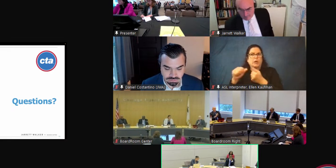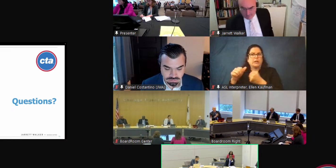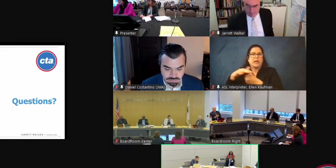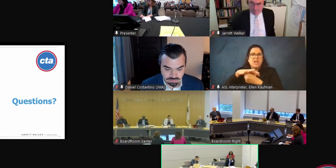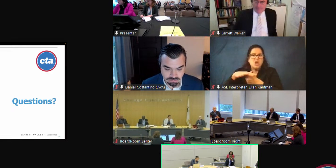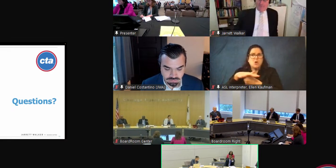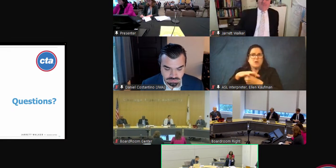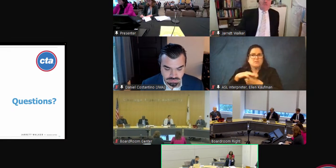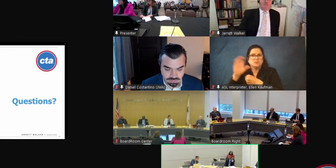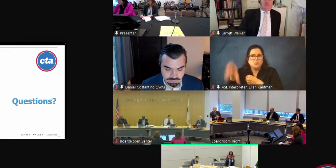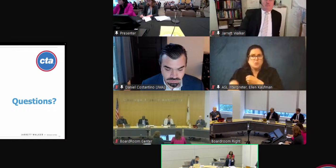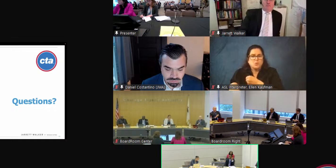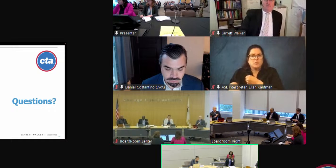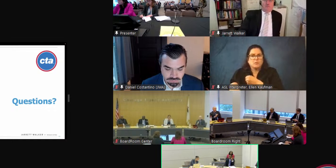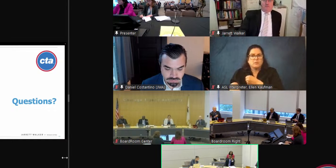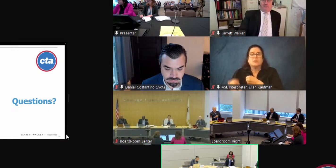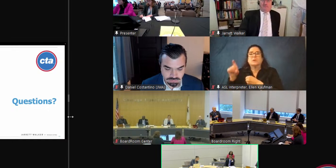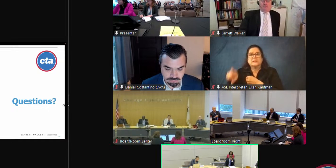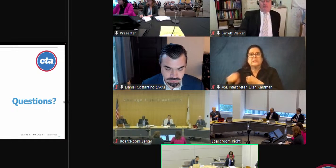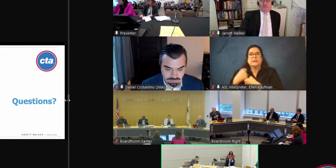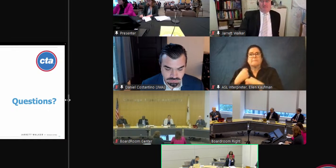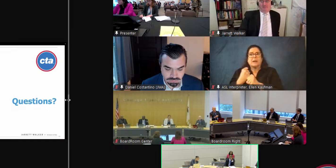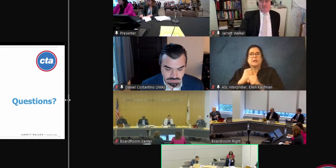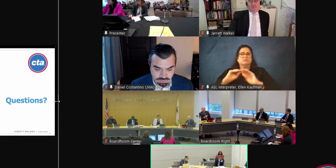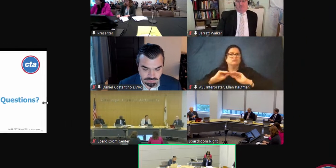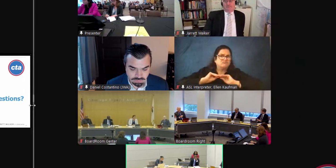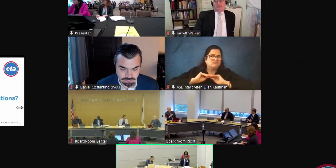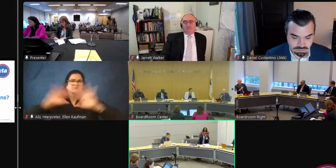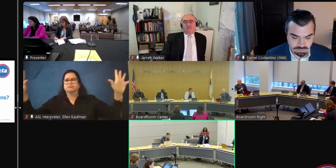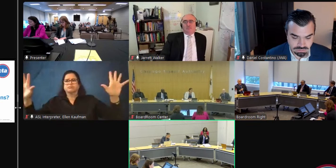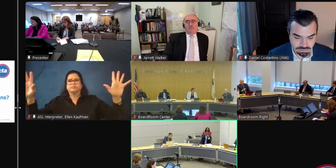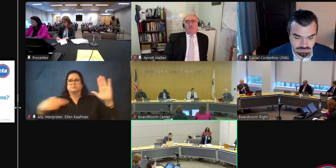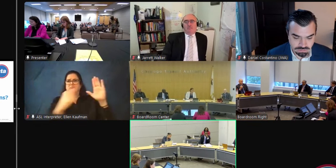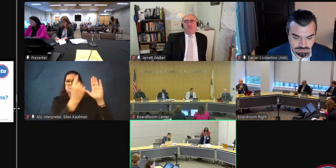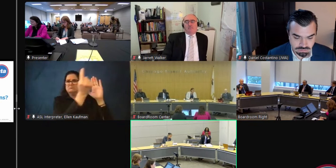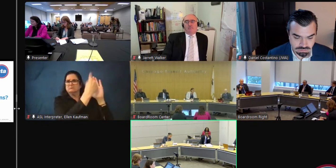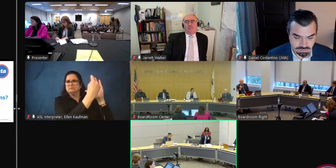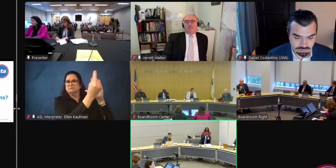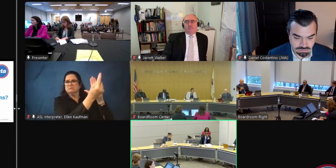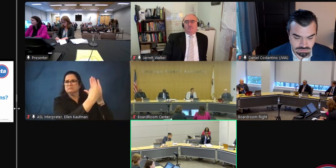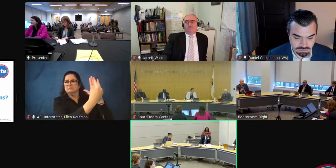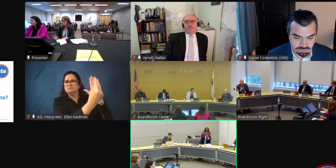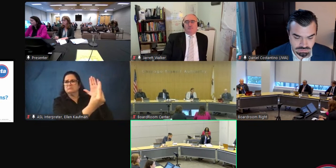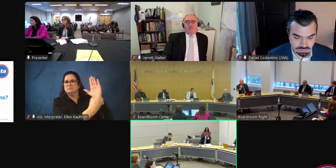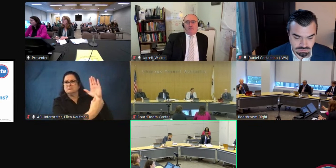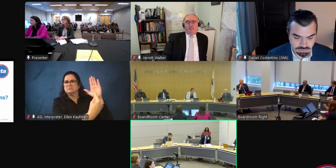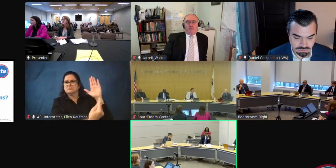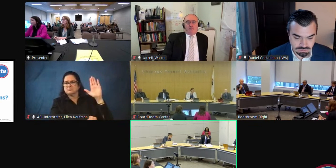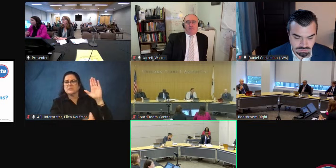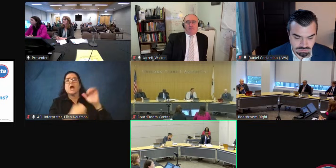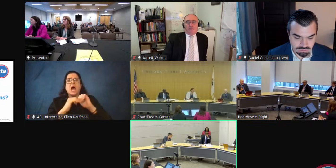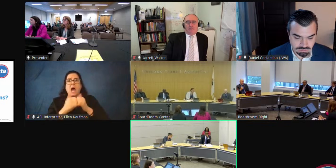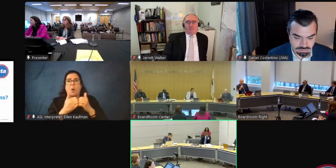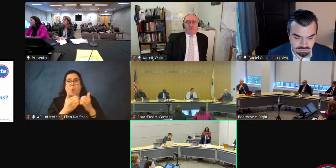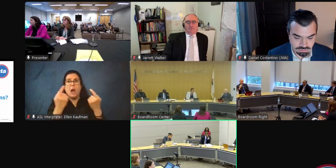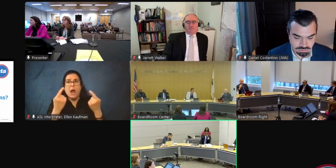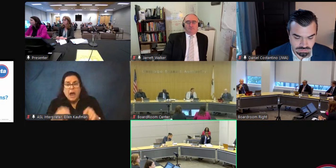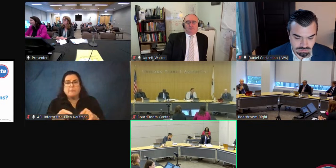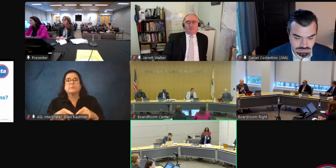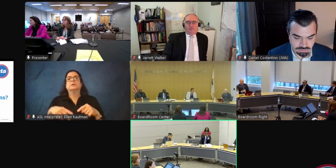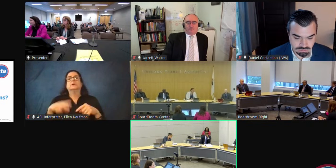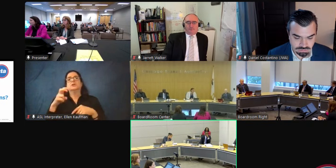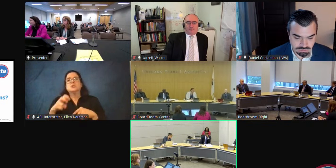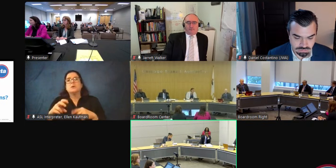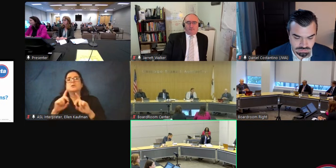we could make it more explicit and name, how this happened, Department of Planning, Department of